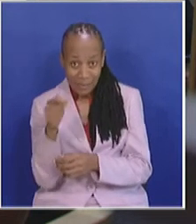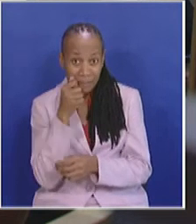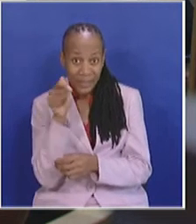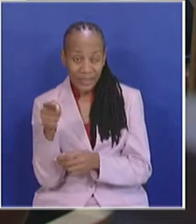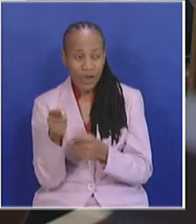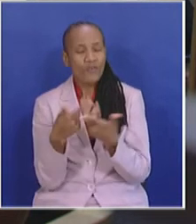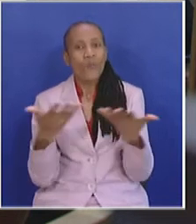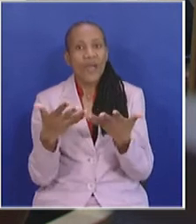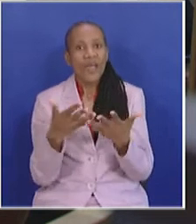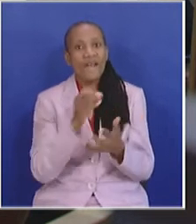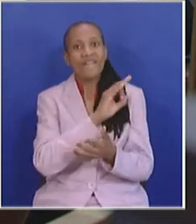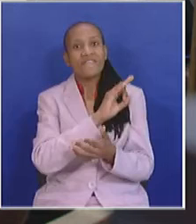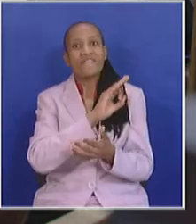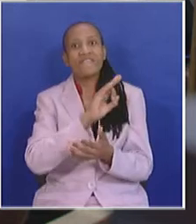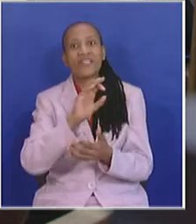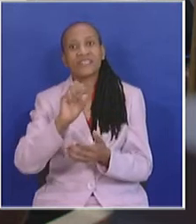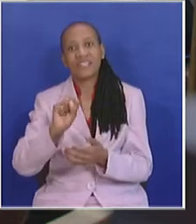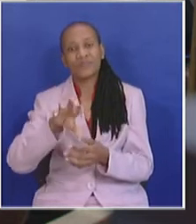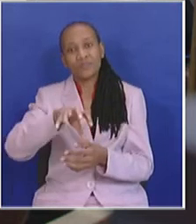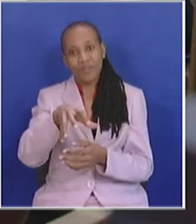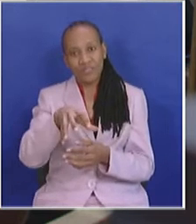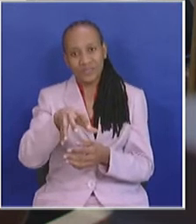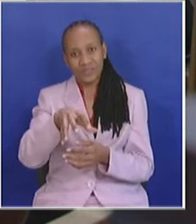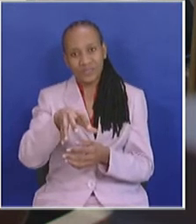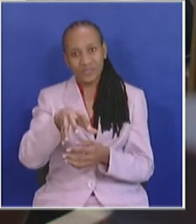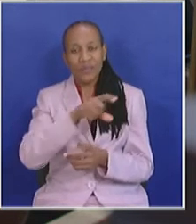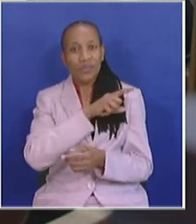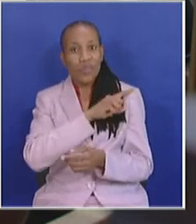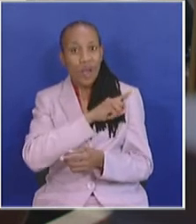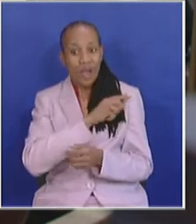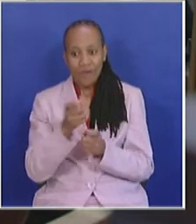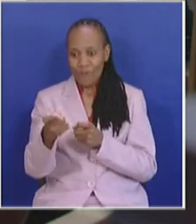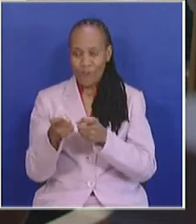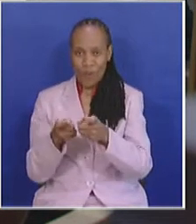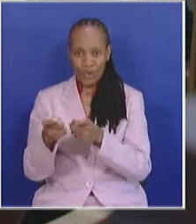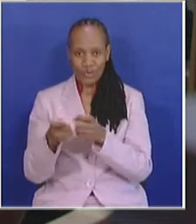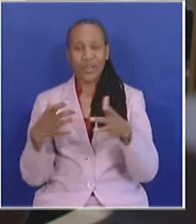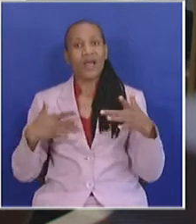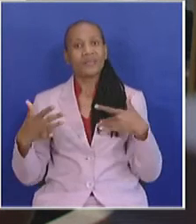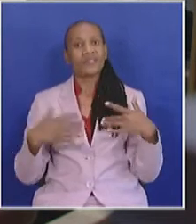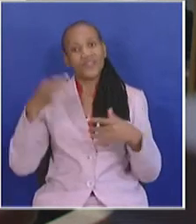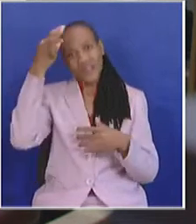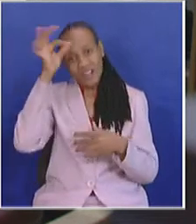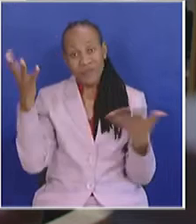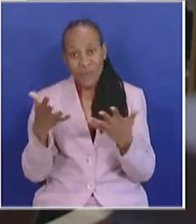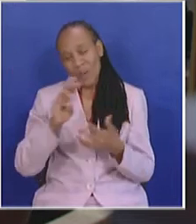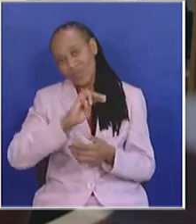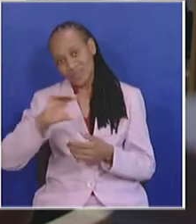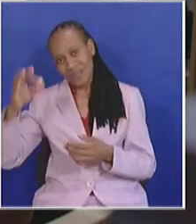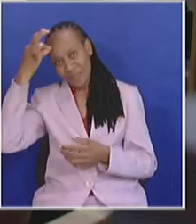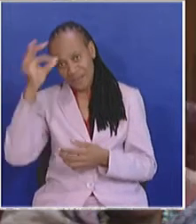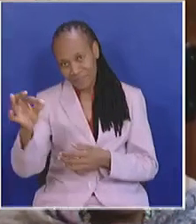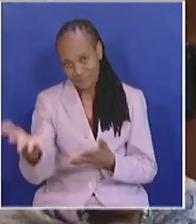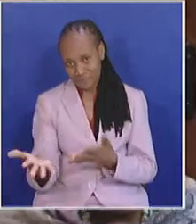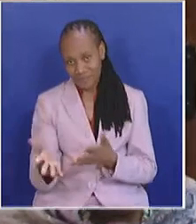the Free State and other parts of the country to take control of the administration of the government of the Western Cape, while